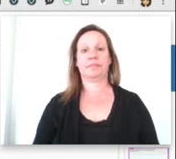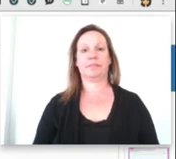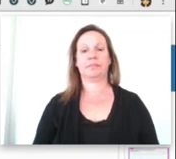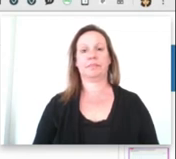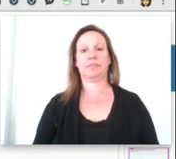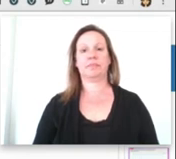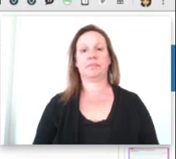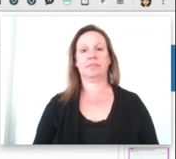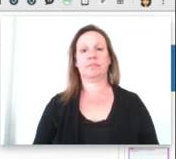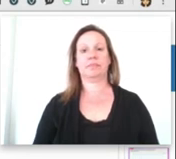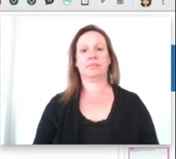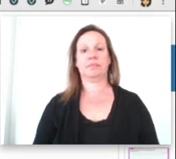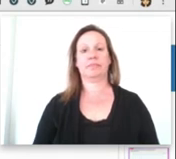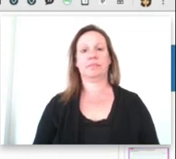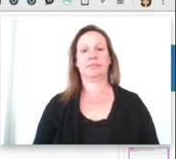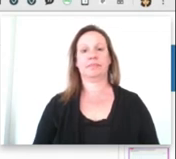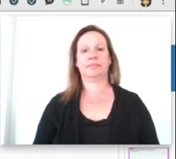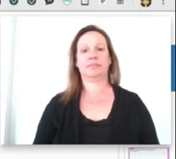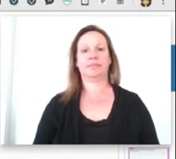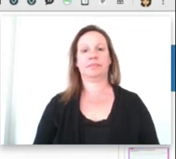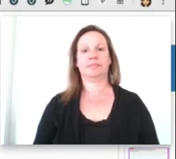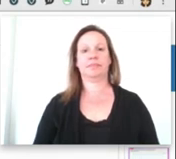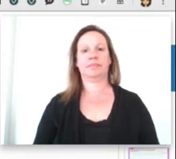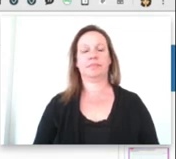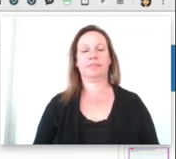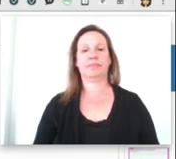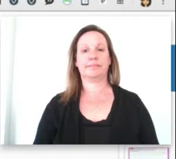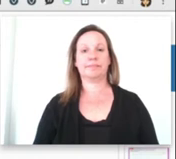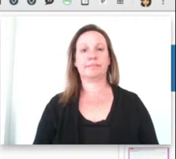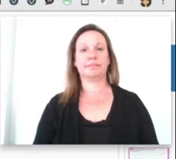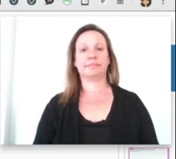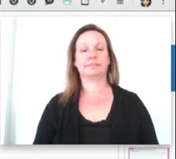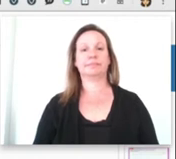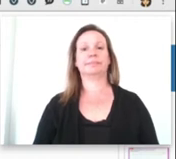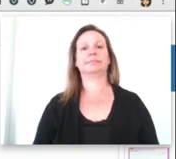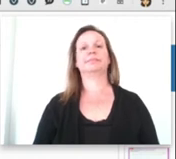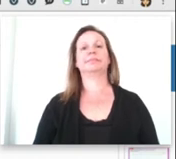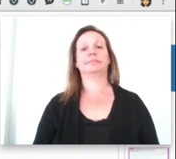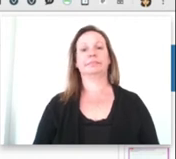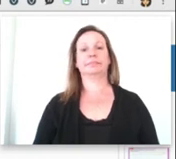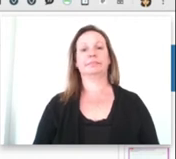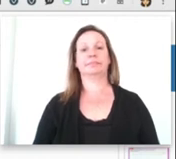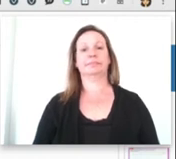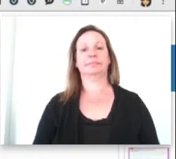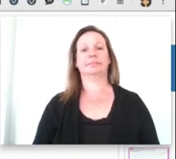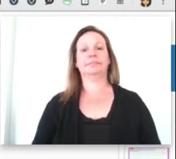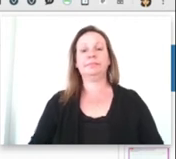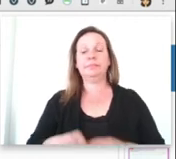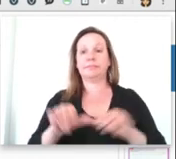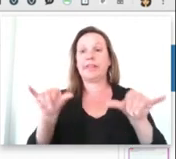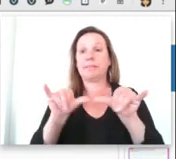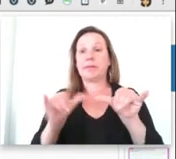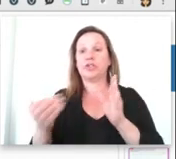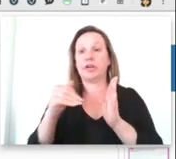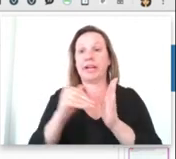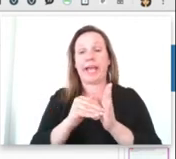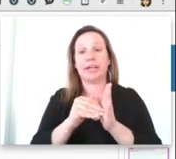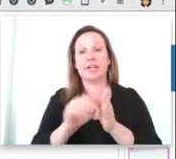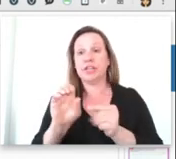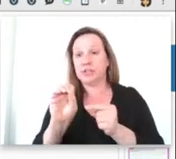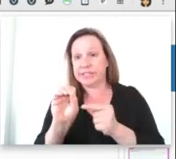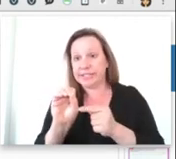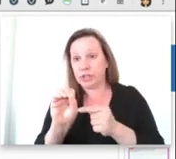Ooh, that's a little uneven. There we go. And I'm going to go ahead and measure again. Line it